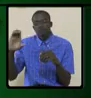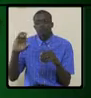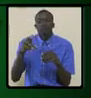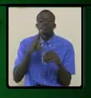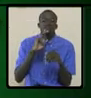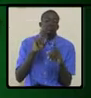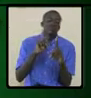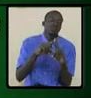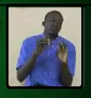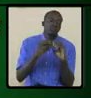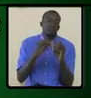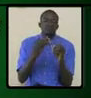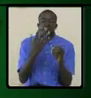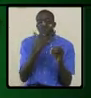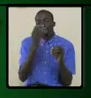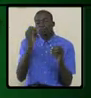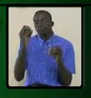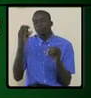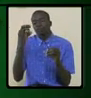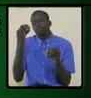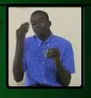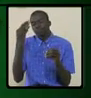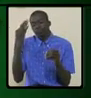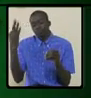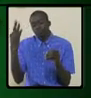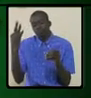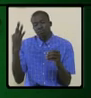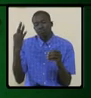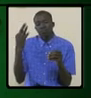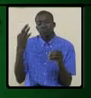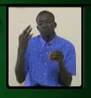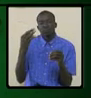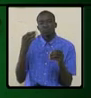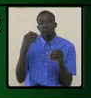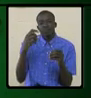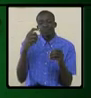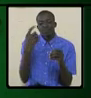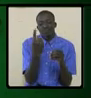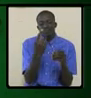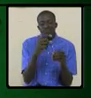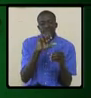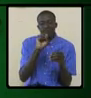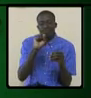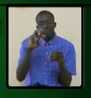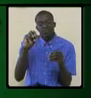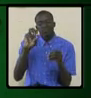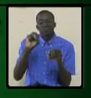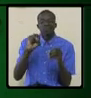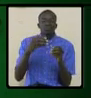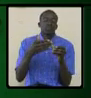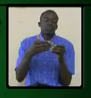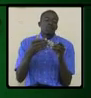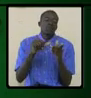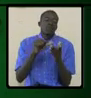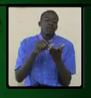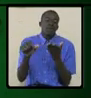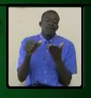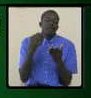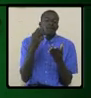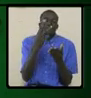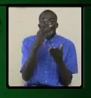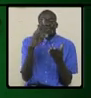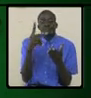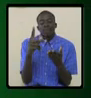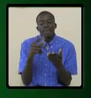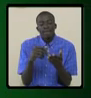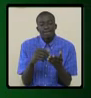the answer to the number 5003. Each SMS costs 3 Namibian dollars. Here's